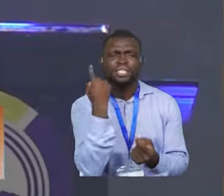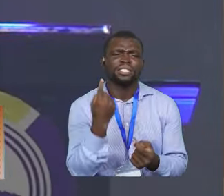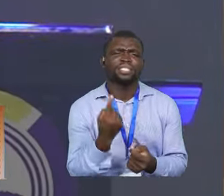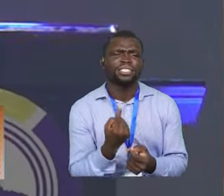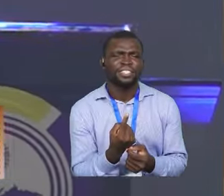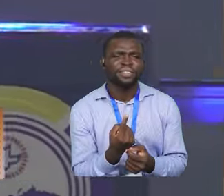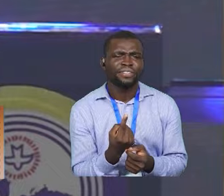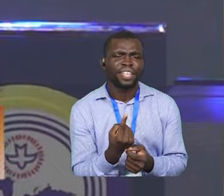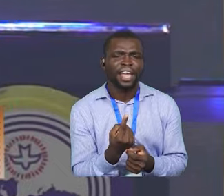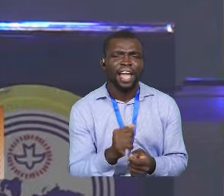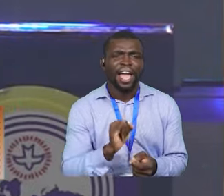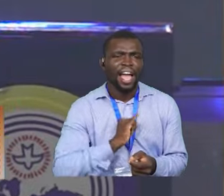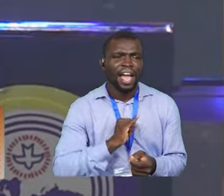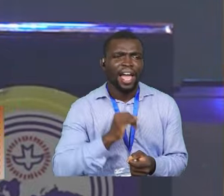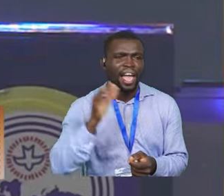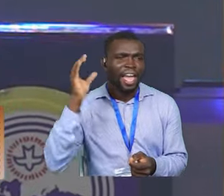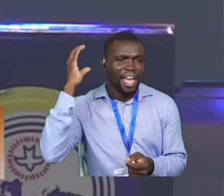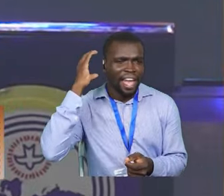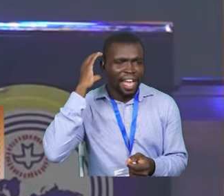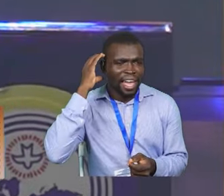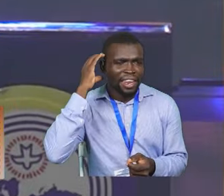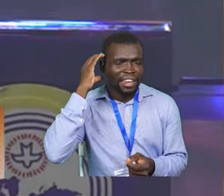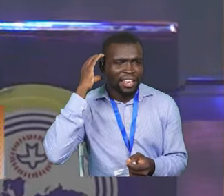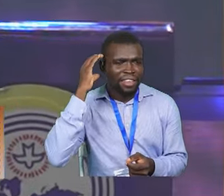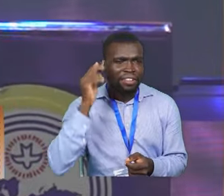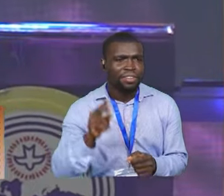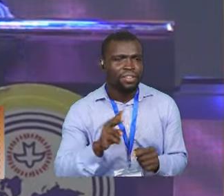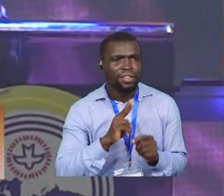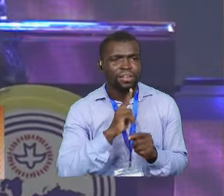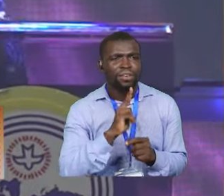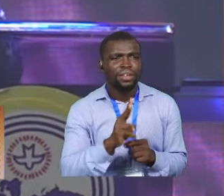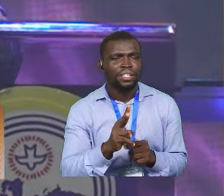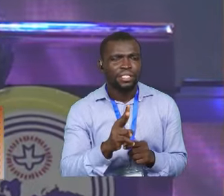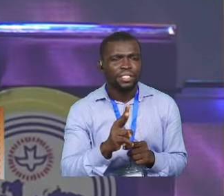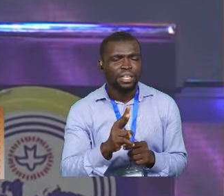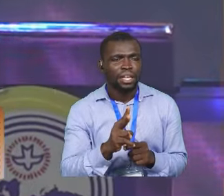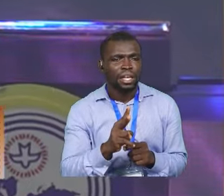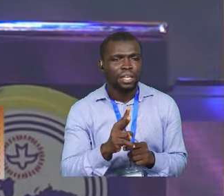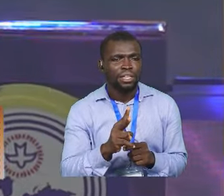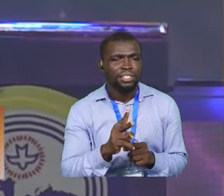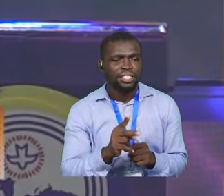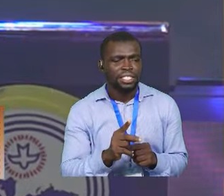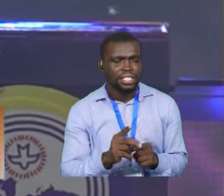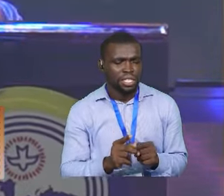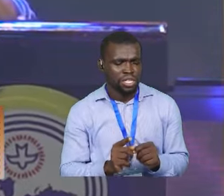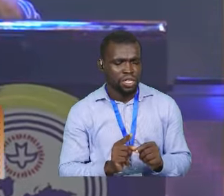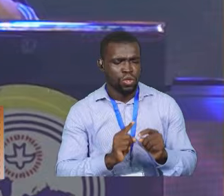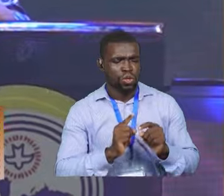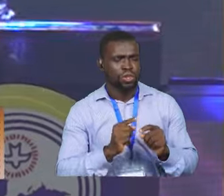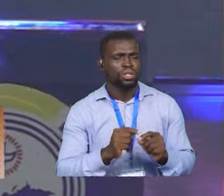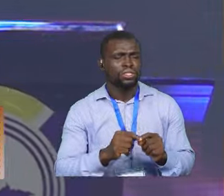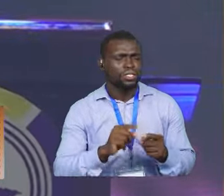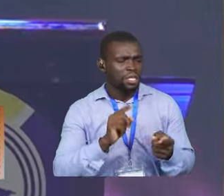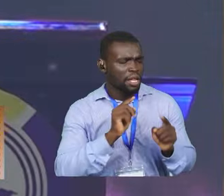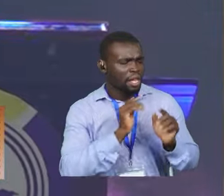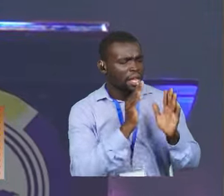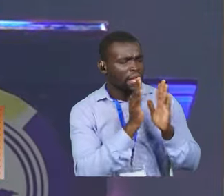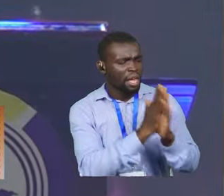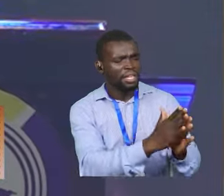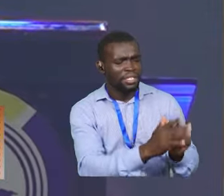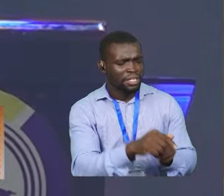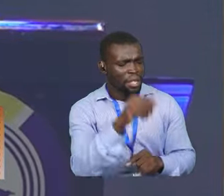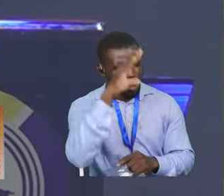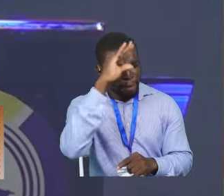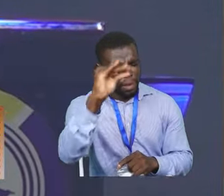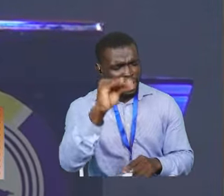and I heard a voice ask of his name. And let's call his name. And then